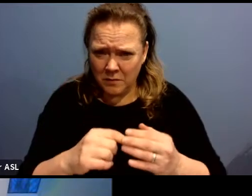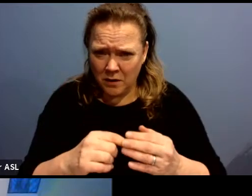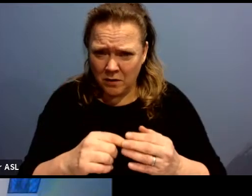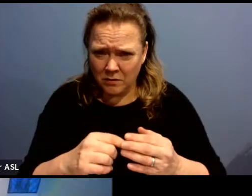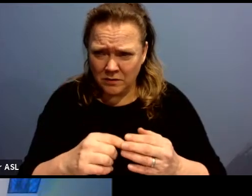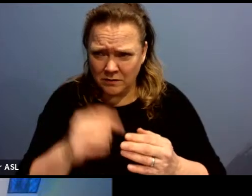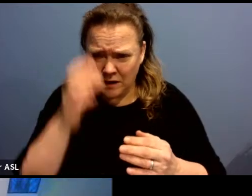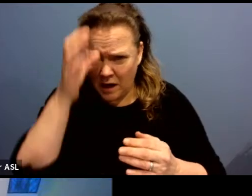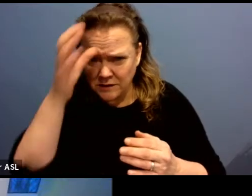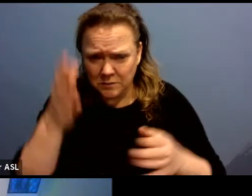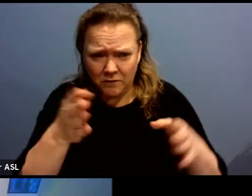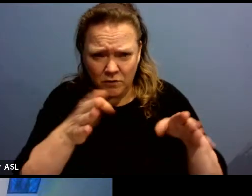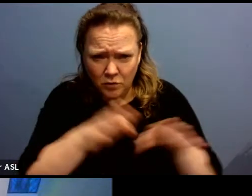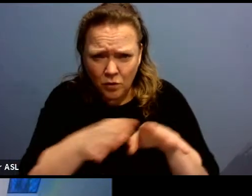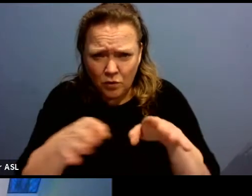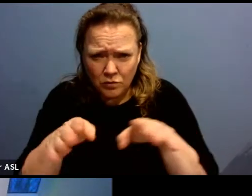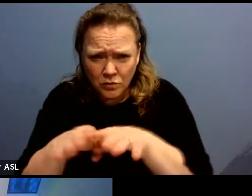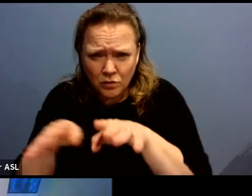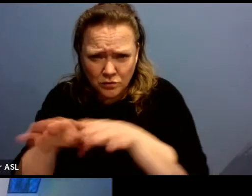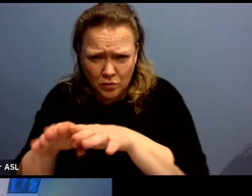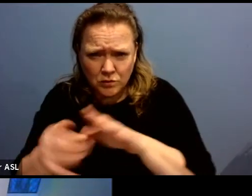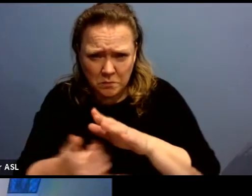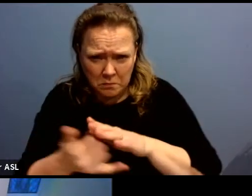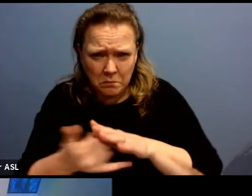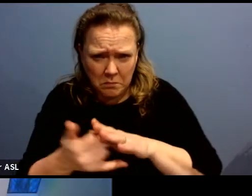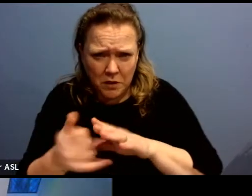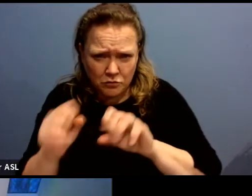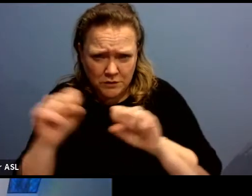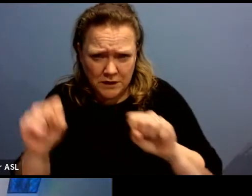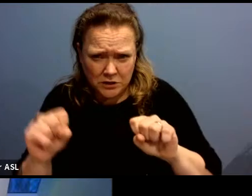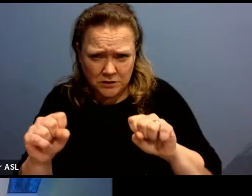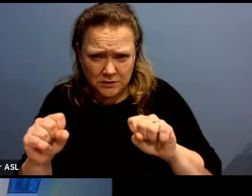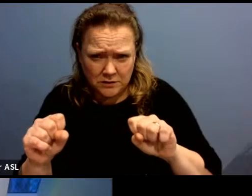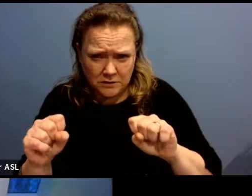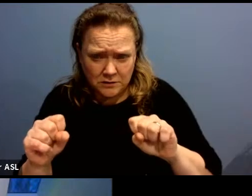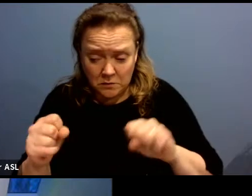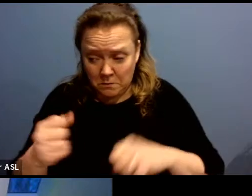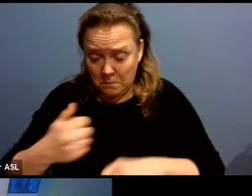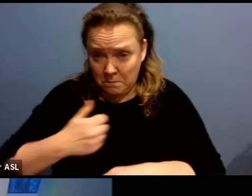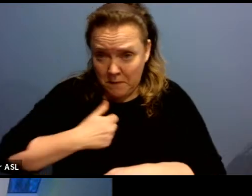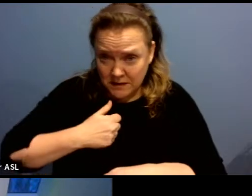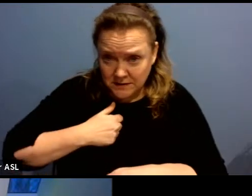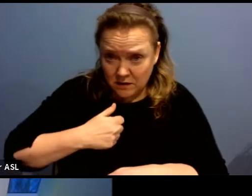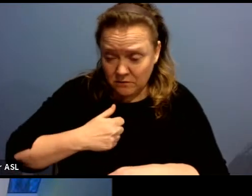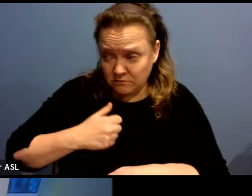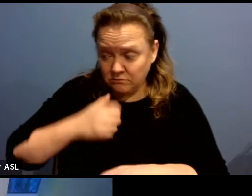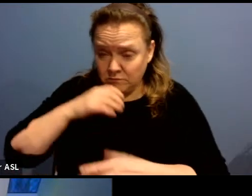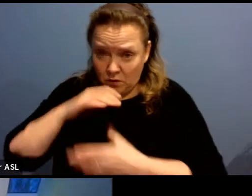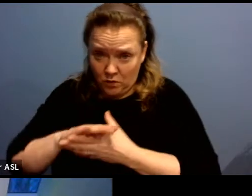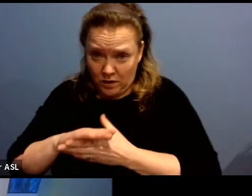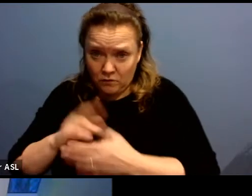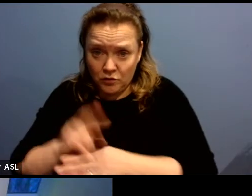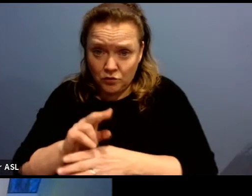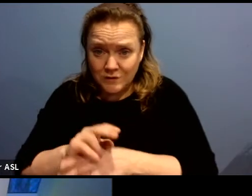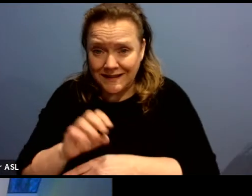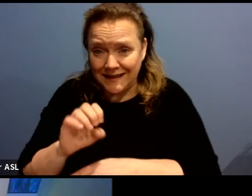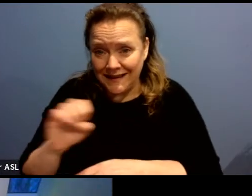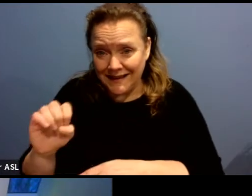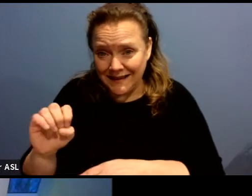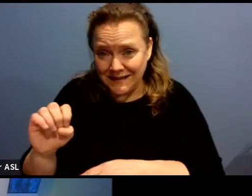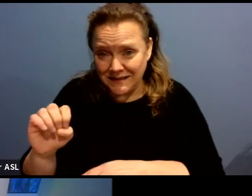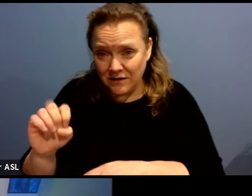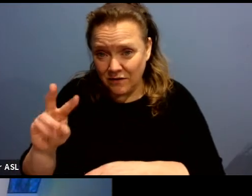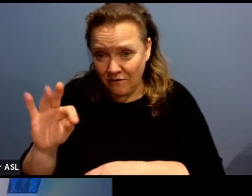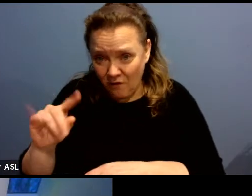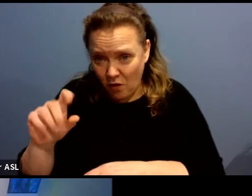metro stations. While personally, my wife and I use the East Falls Church Metro Station to commute to work